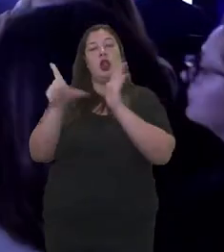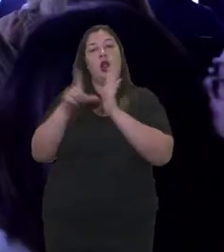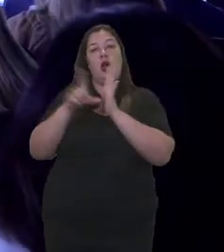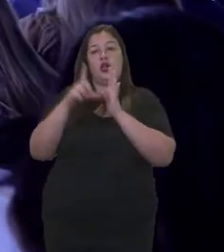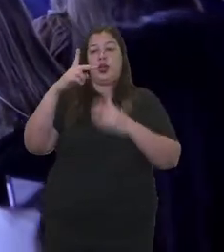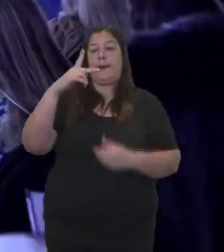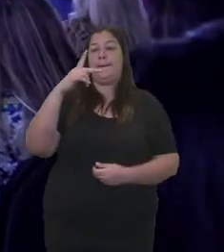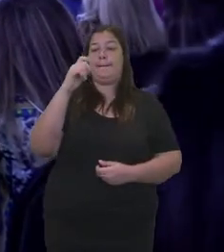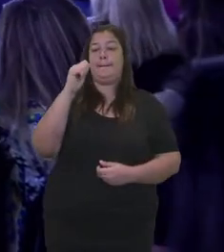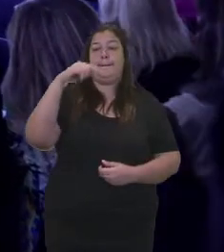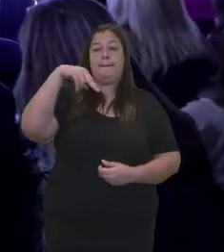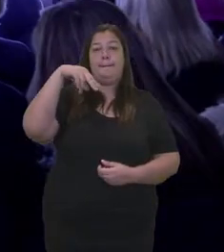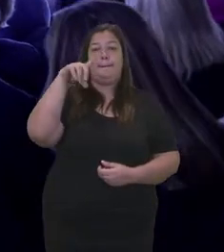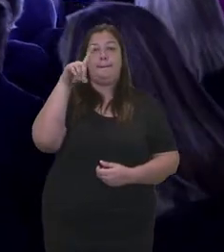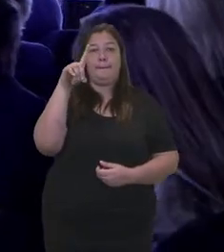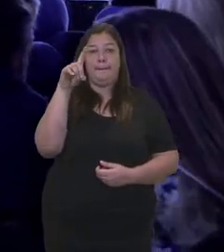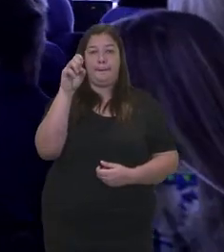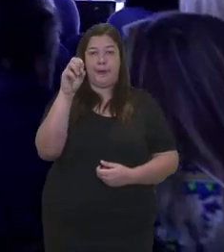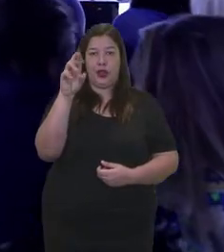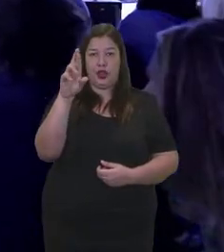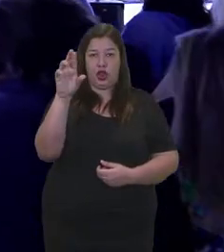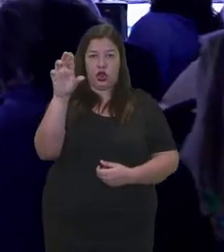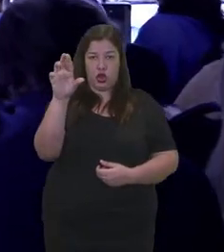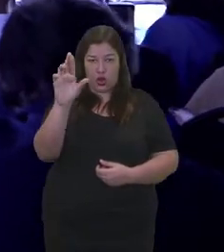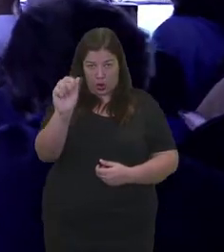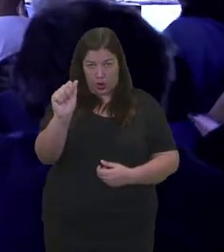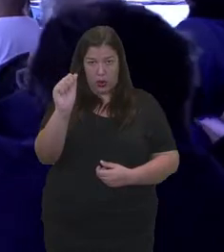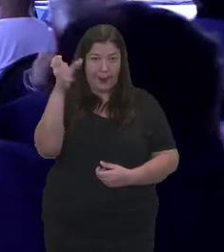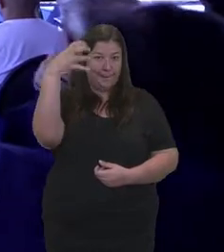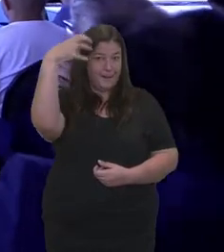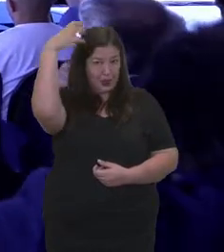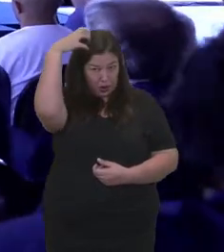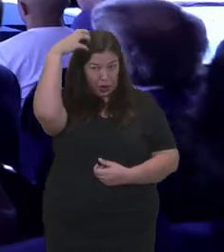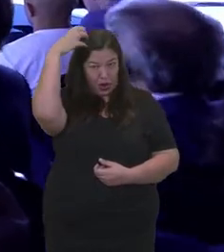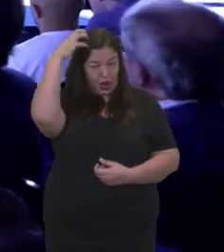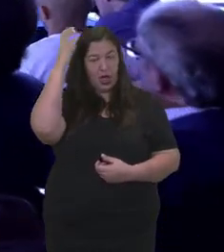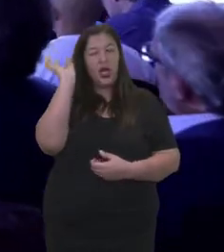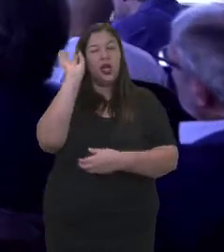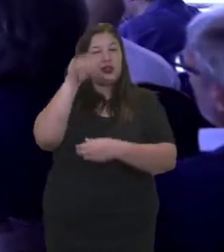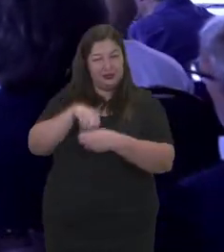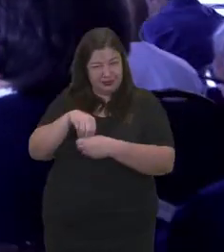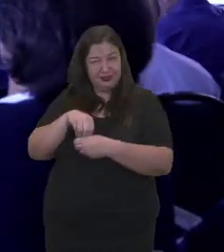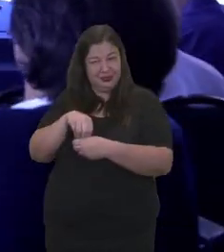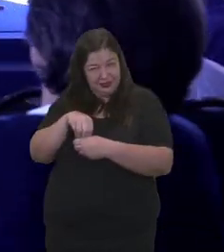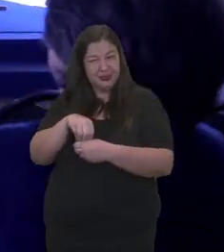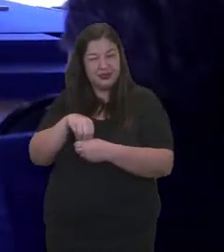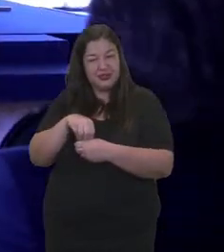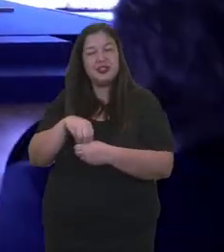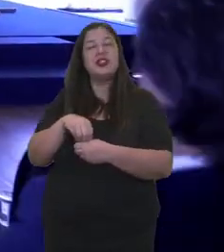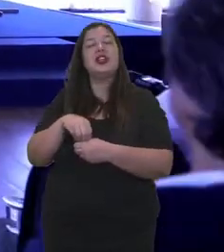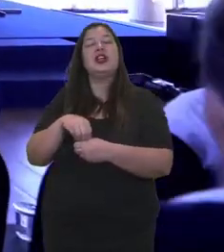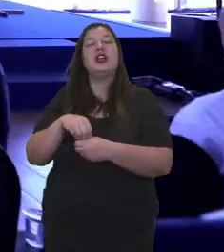of Prodora. Prodora, I did the expansion of the brand. It was another brand that was not known in Brazil.